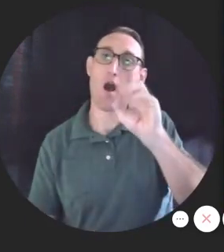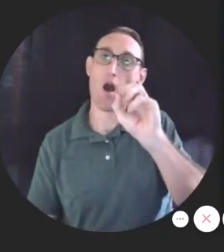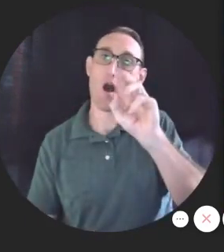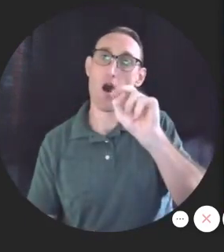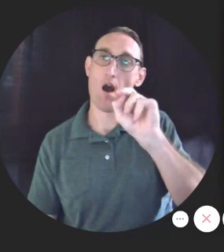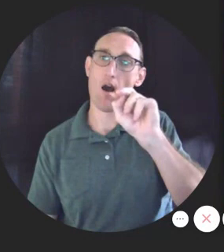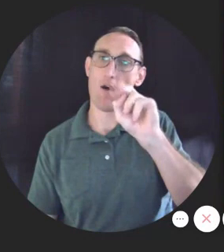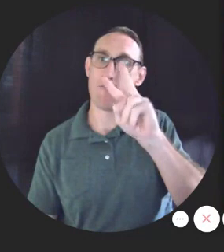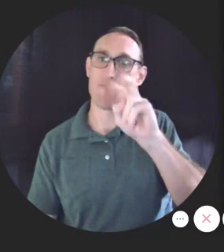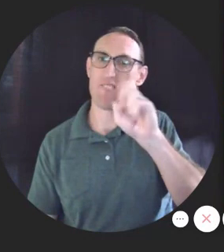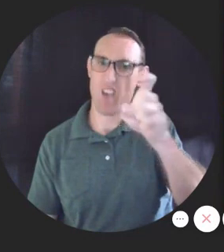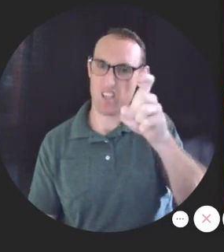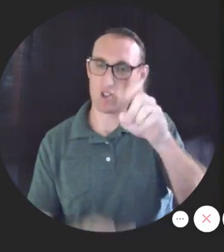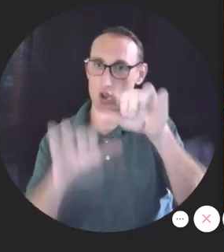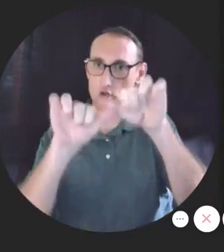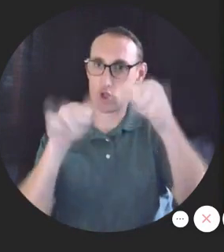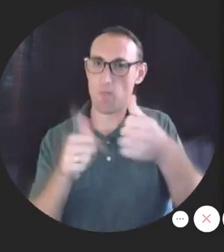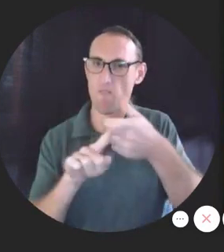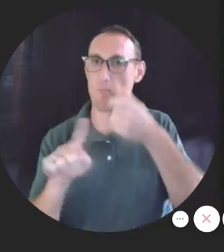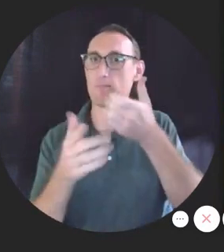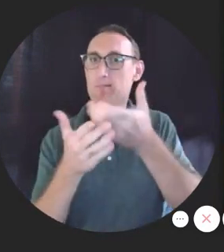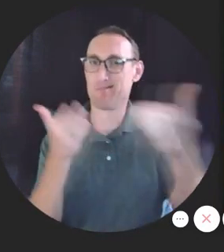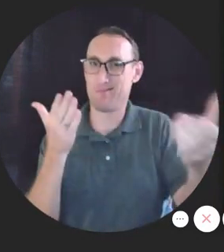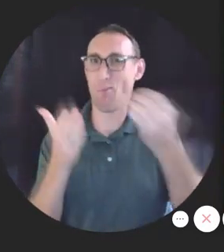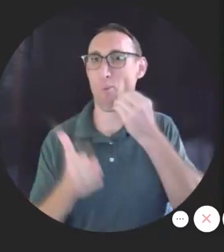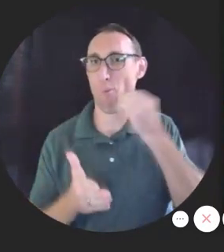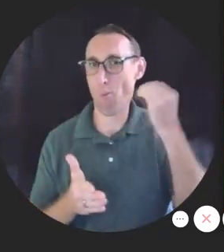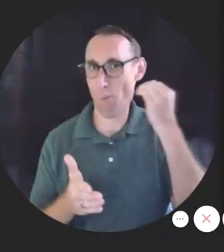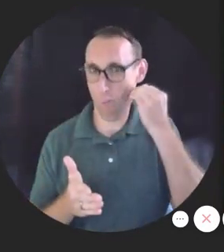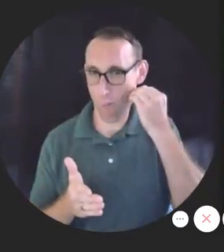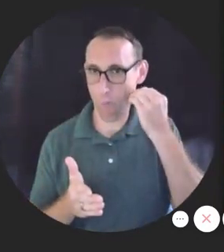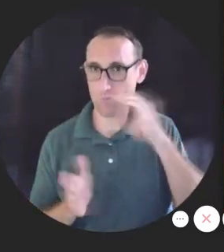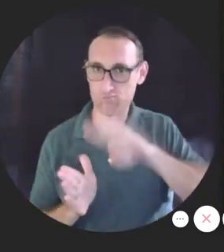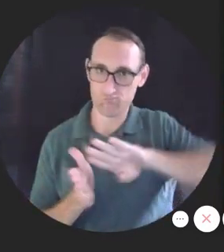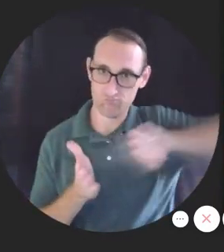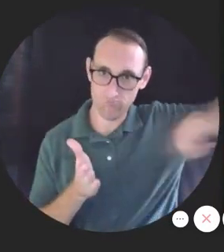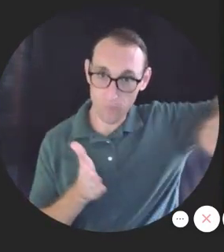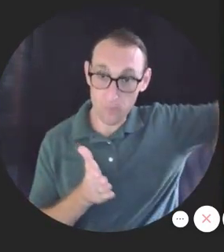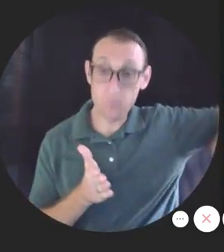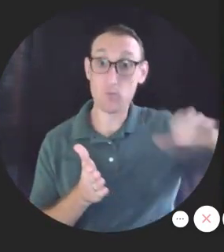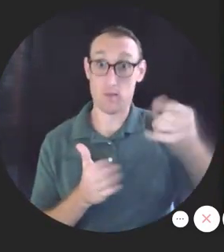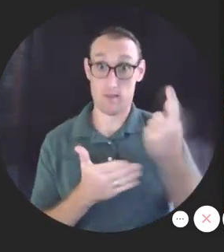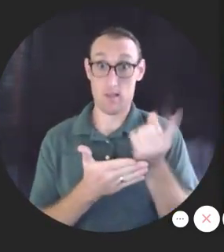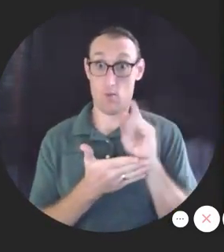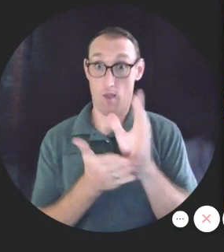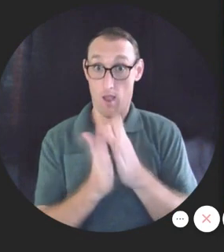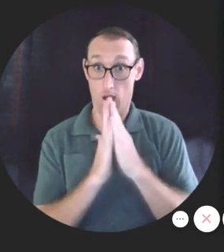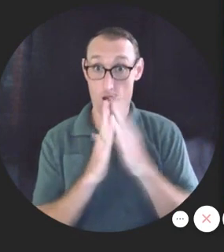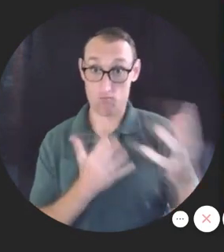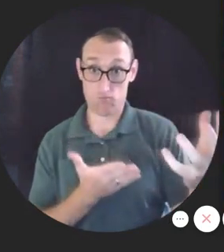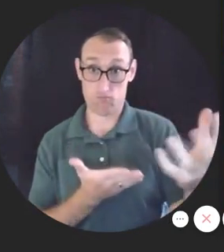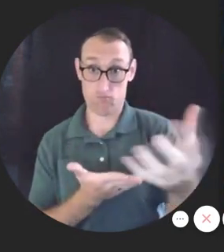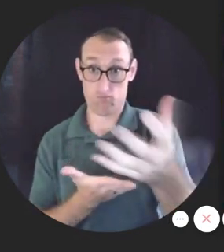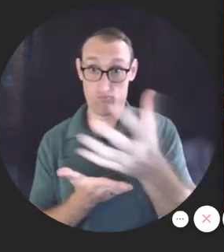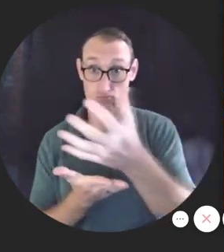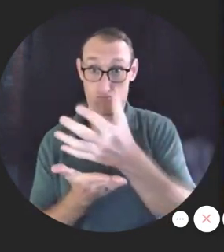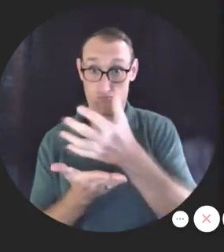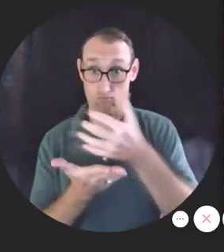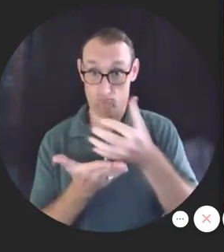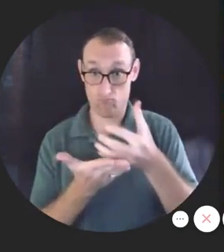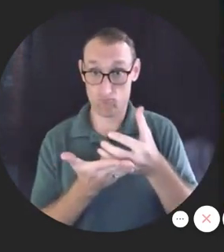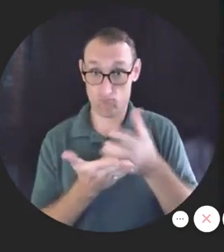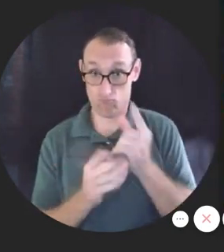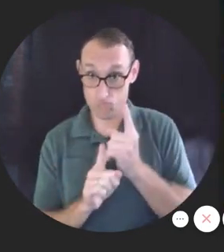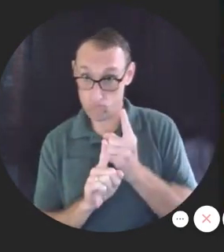might have at home. So let's get rid of this. Last week I asked you to collect a few things. You're gonna need